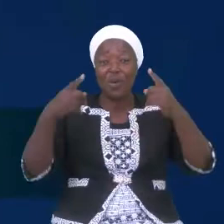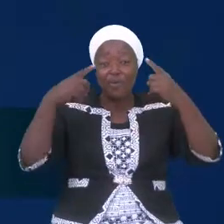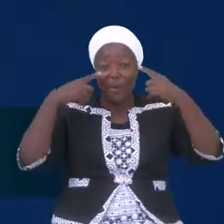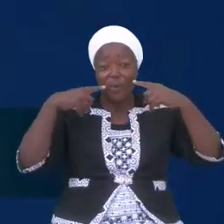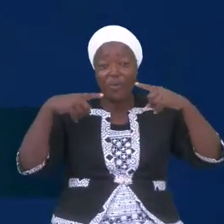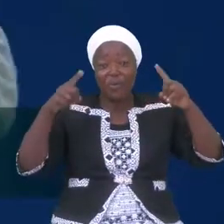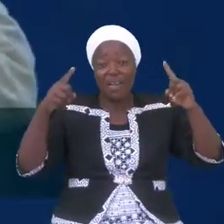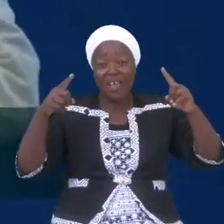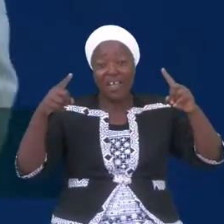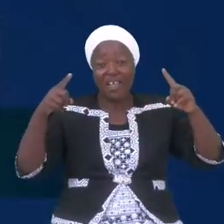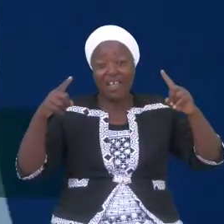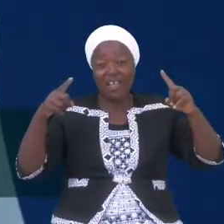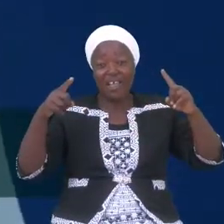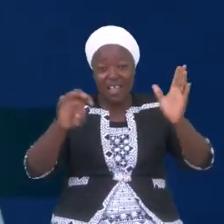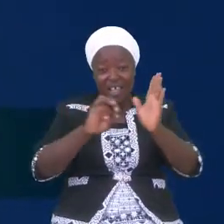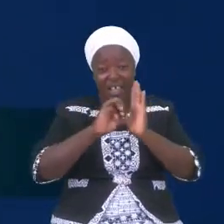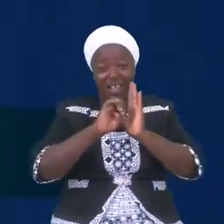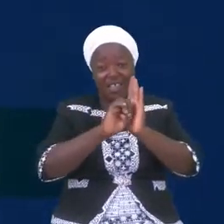that destroy